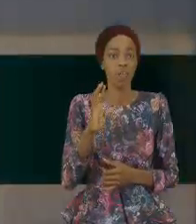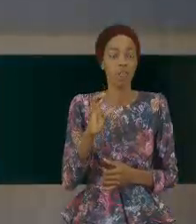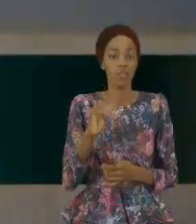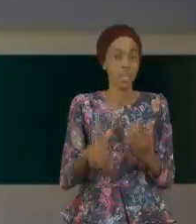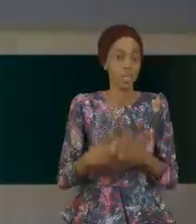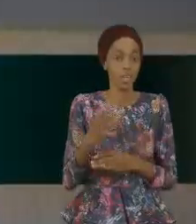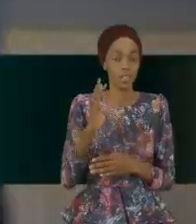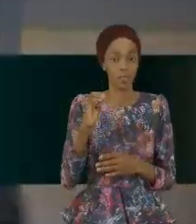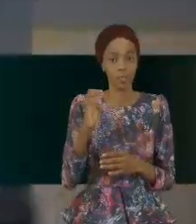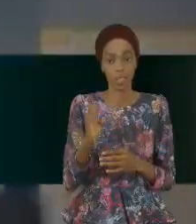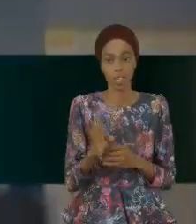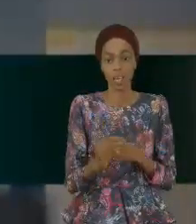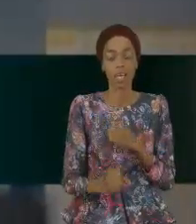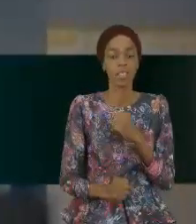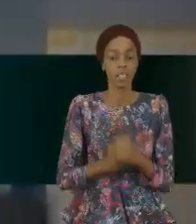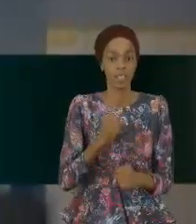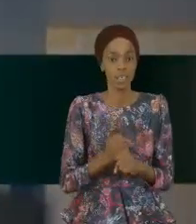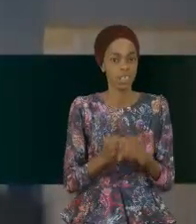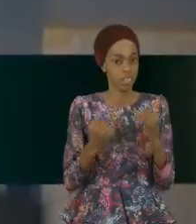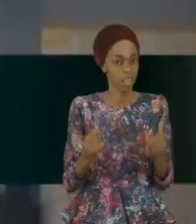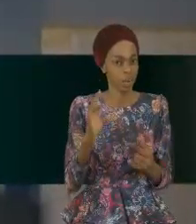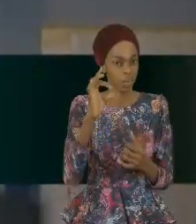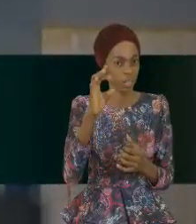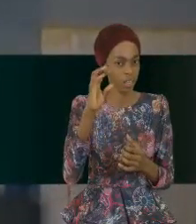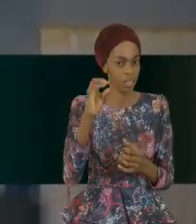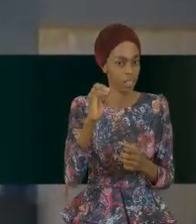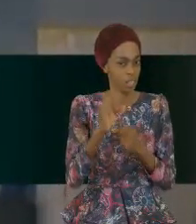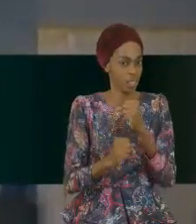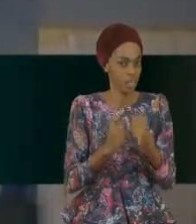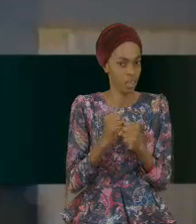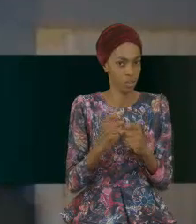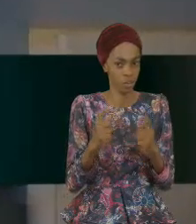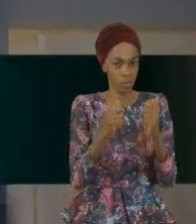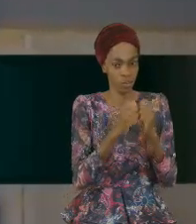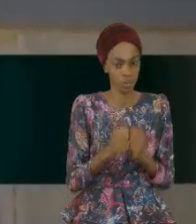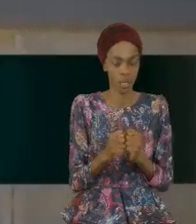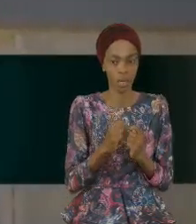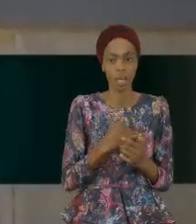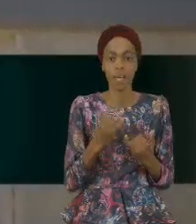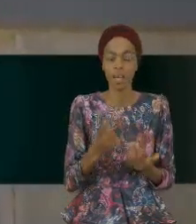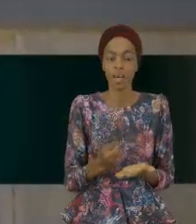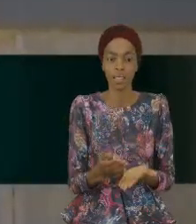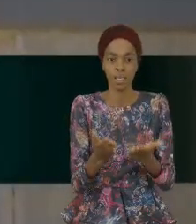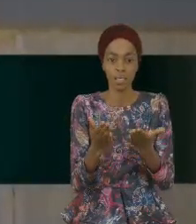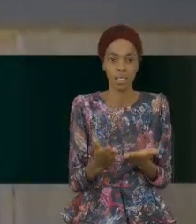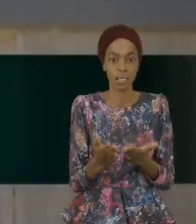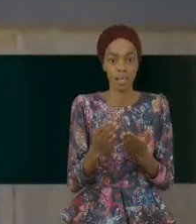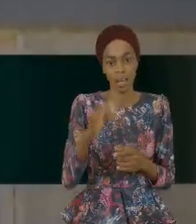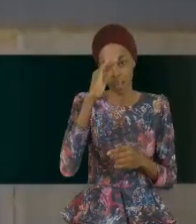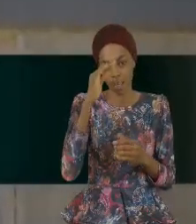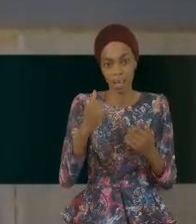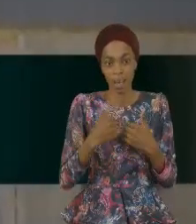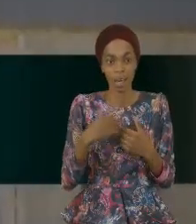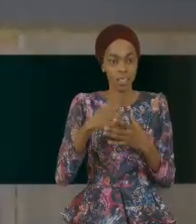and 80 years now concluded. And the desire he had in mind before,